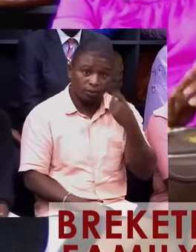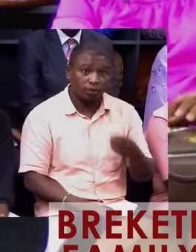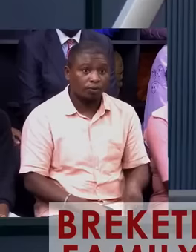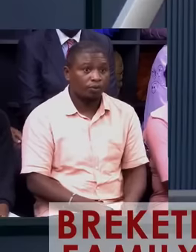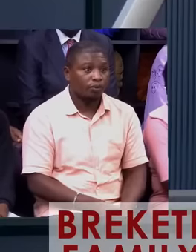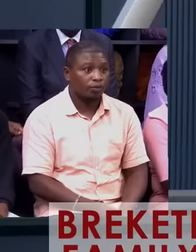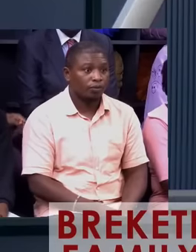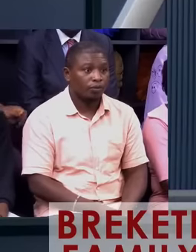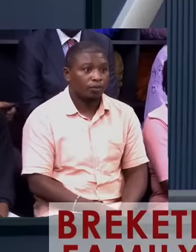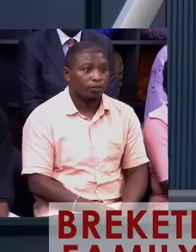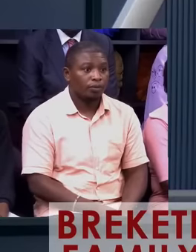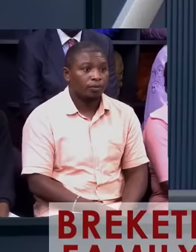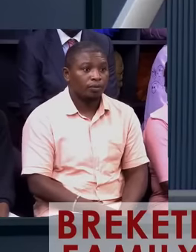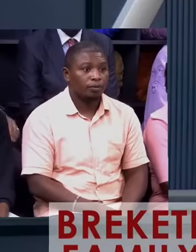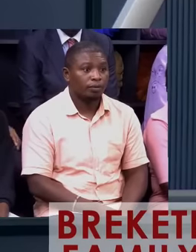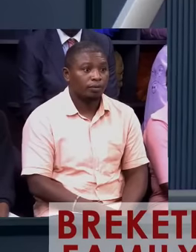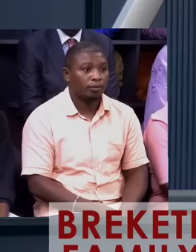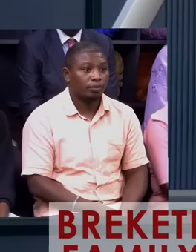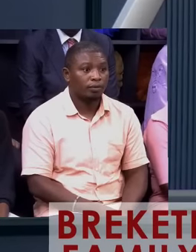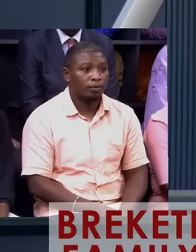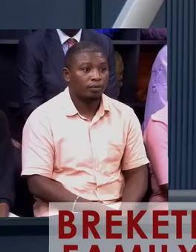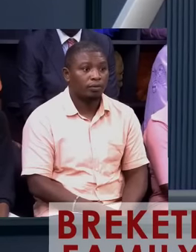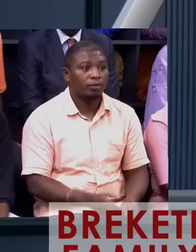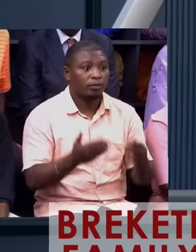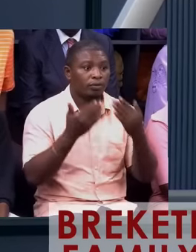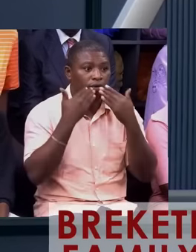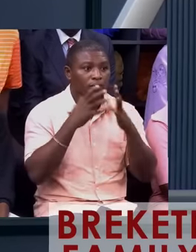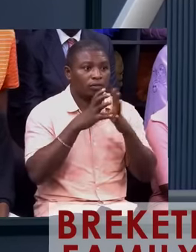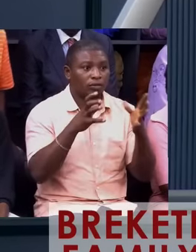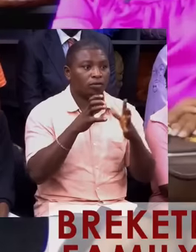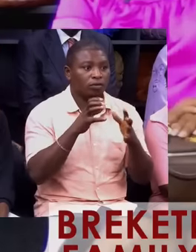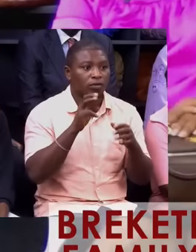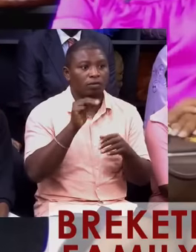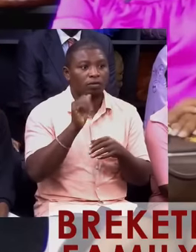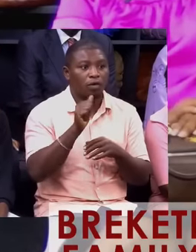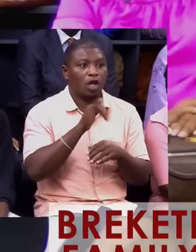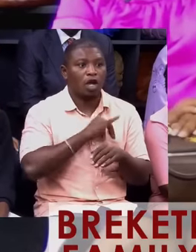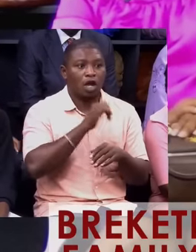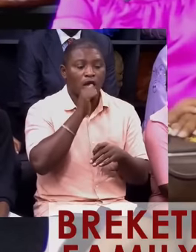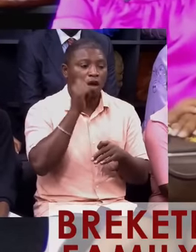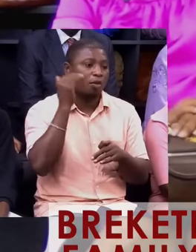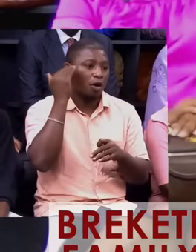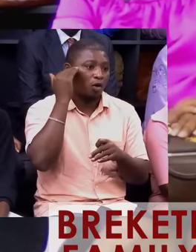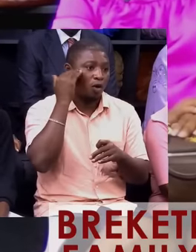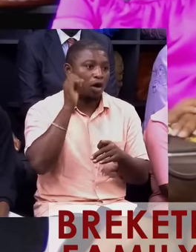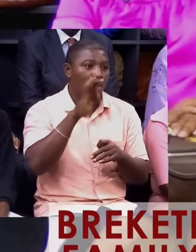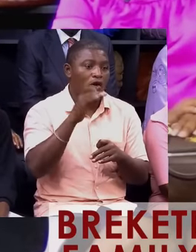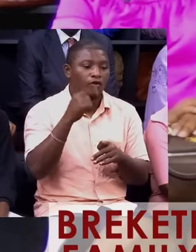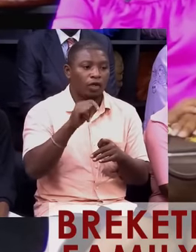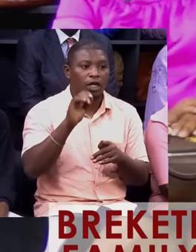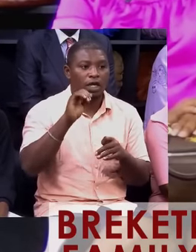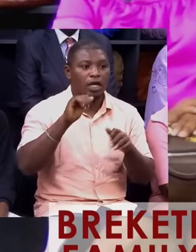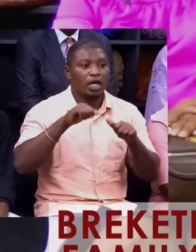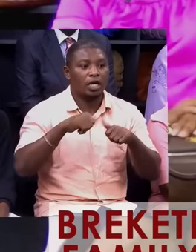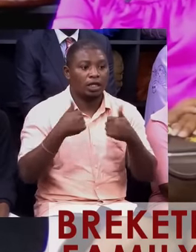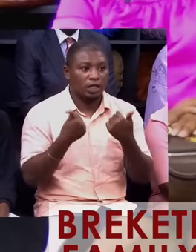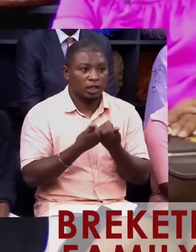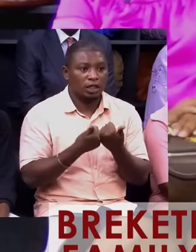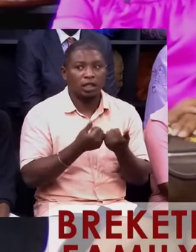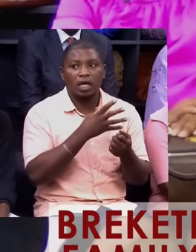much so and thank you very much ma'am I'm aware of the agency and